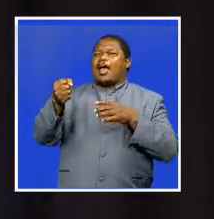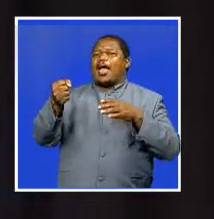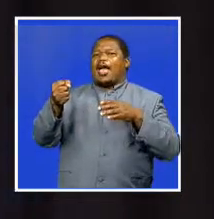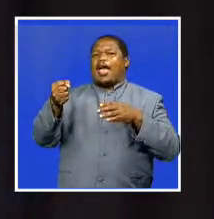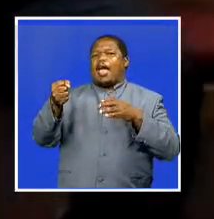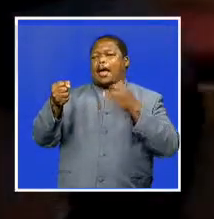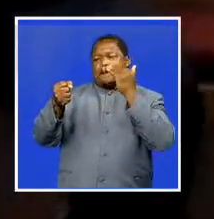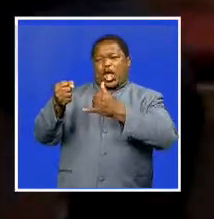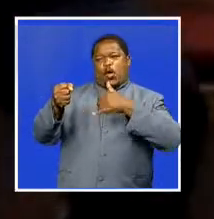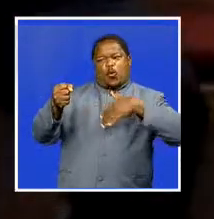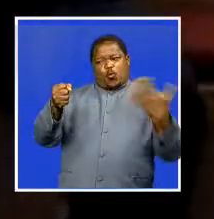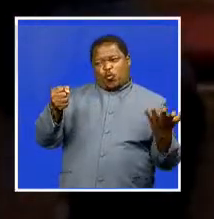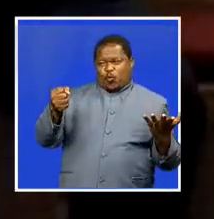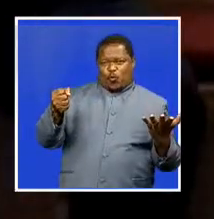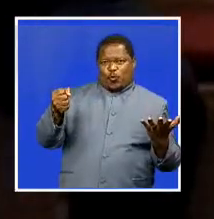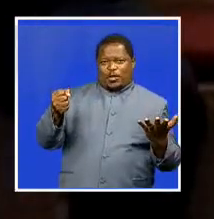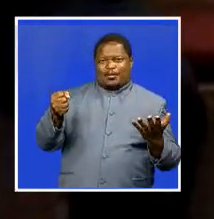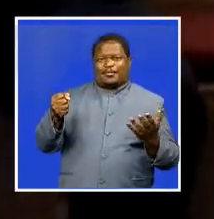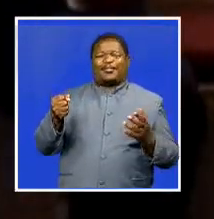So